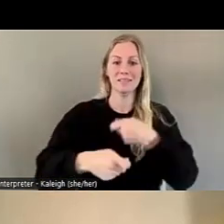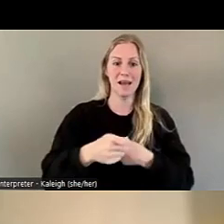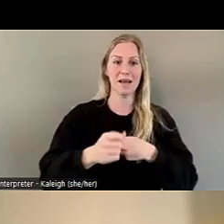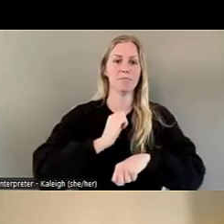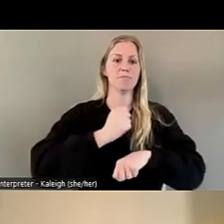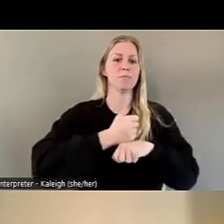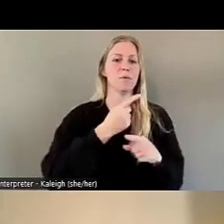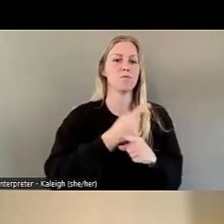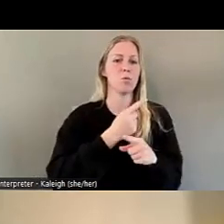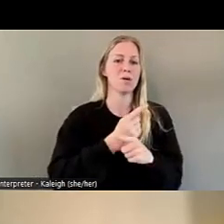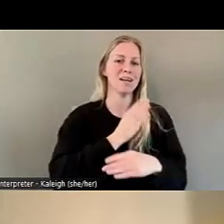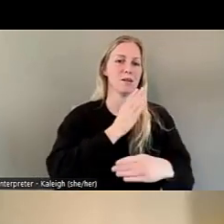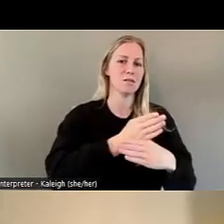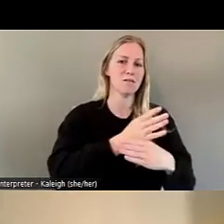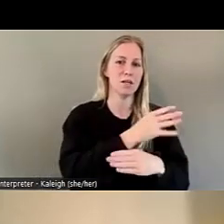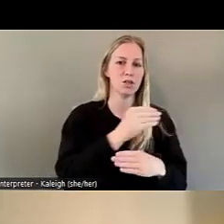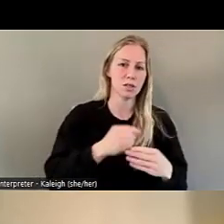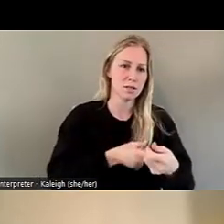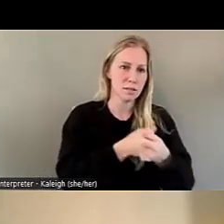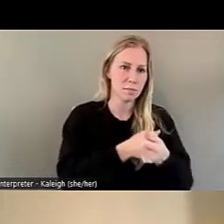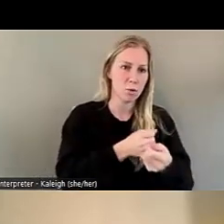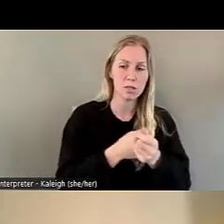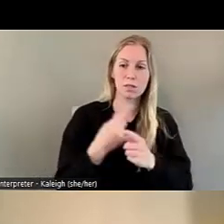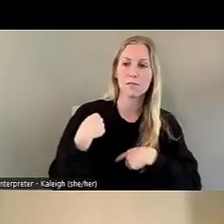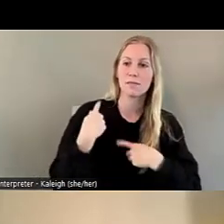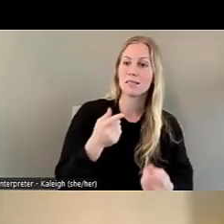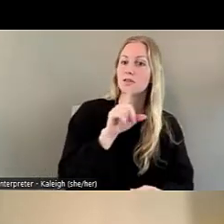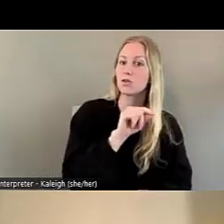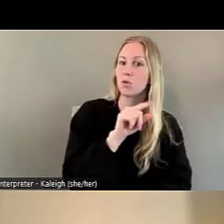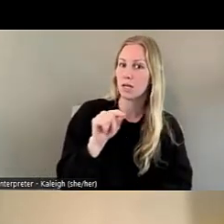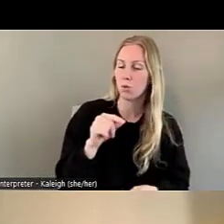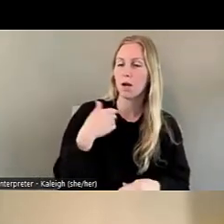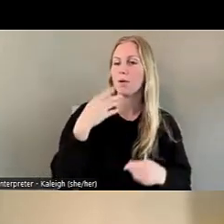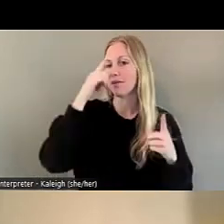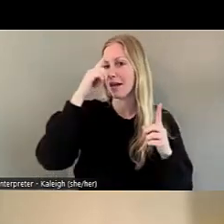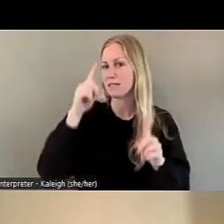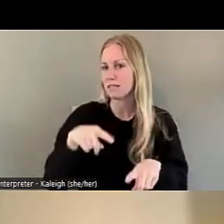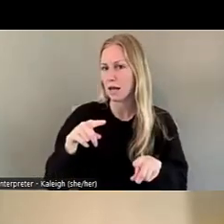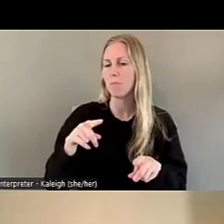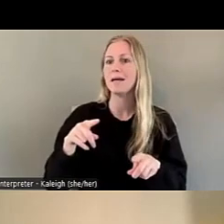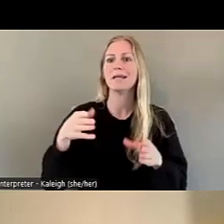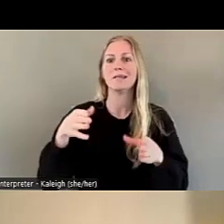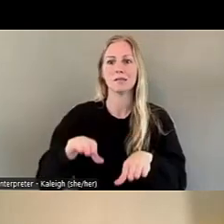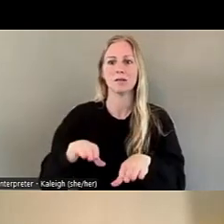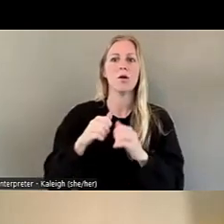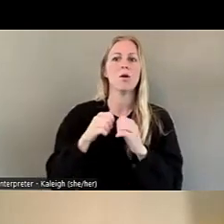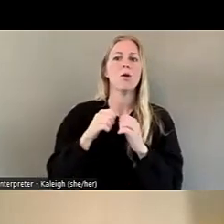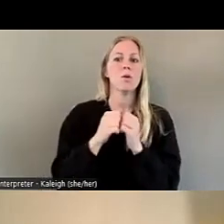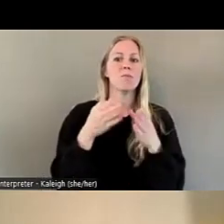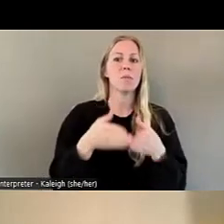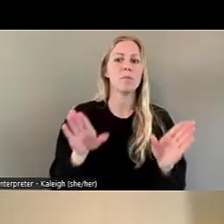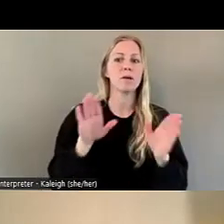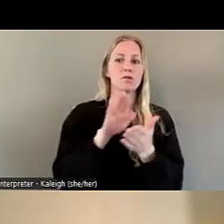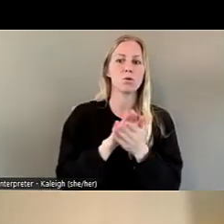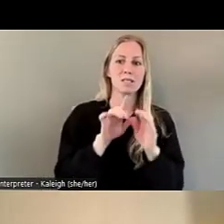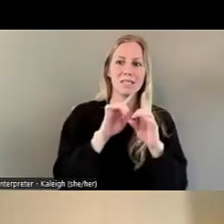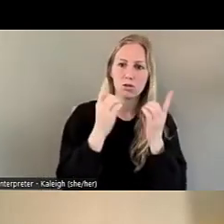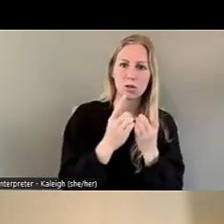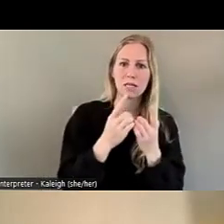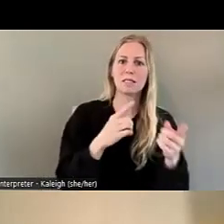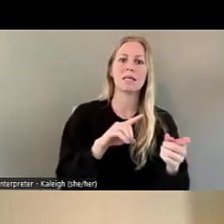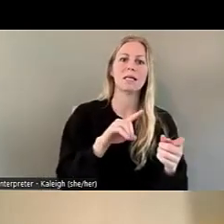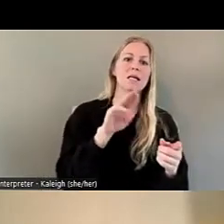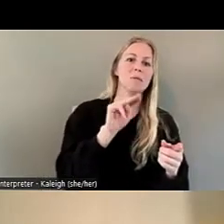supports. Since 2020, we have reached settlements in this area with public school districts in Indiana, Florida, Maryland,